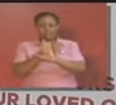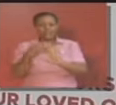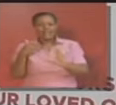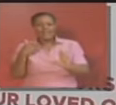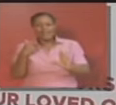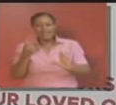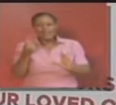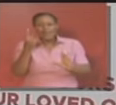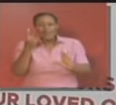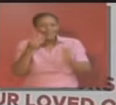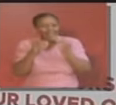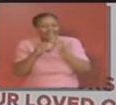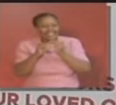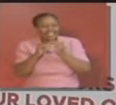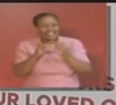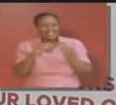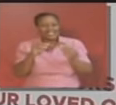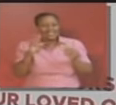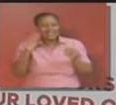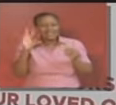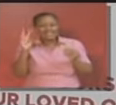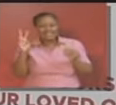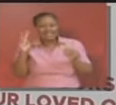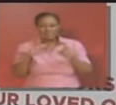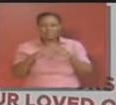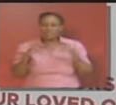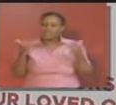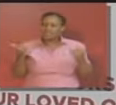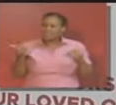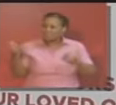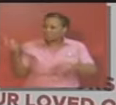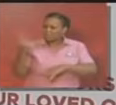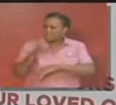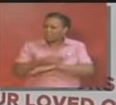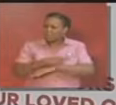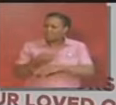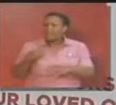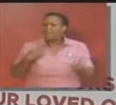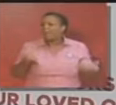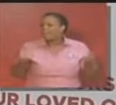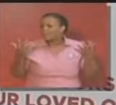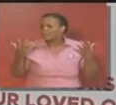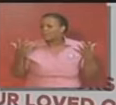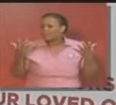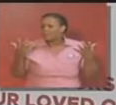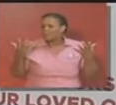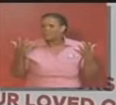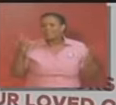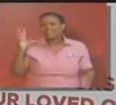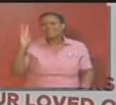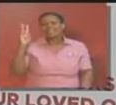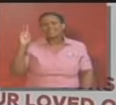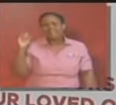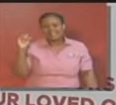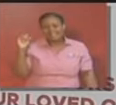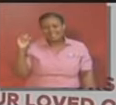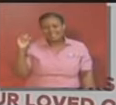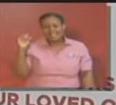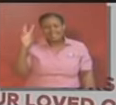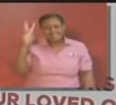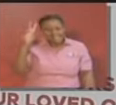March, 2021, there are 60 cases of COVID-19 in County Caroni. 60 meaning